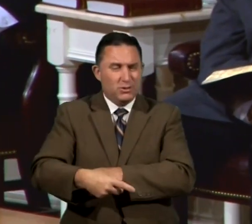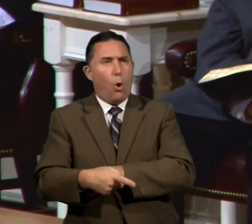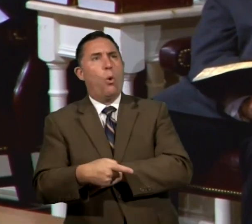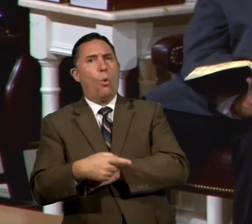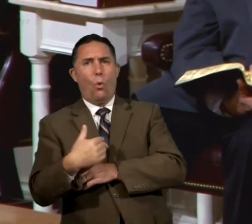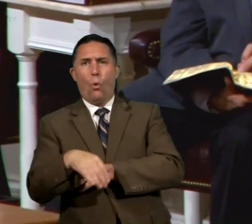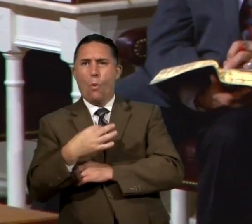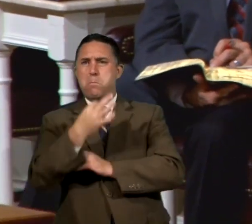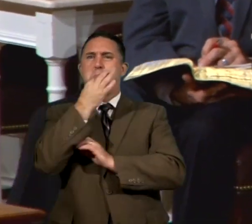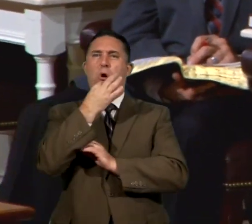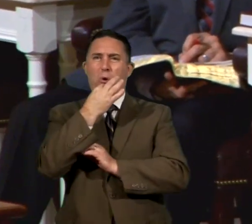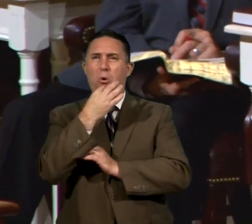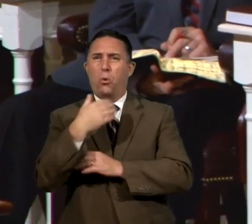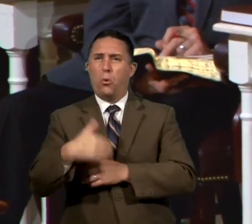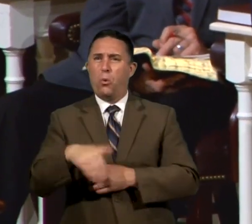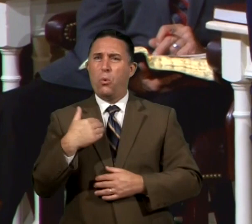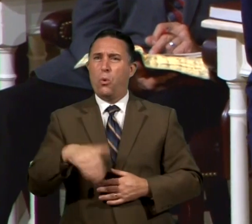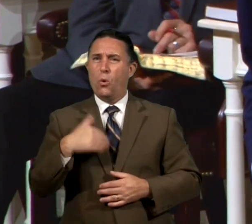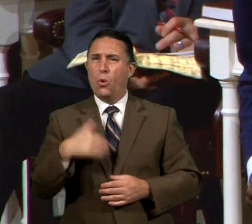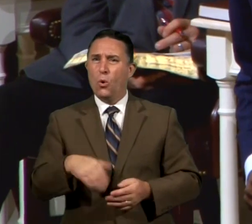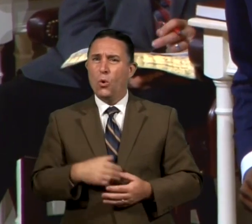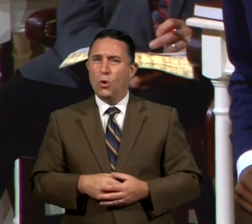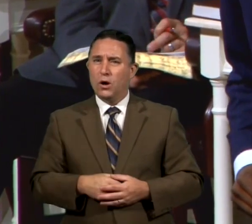that's a bad man.